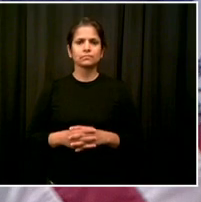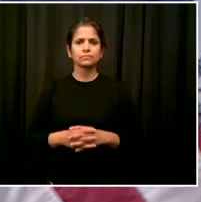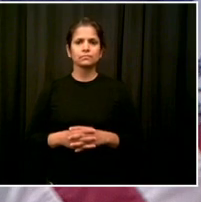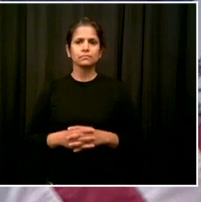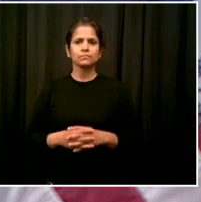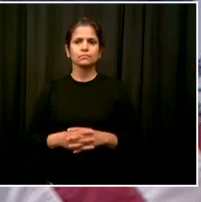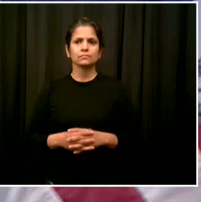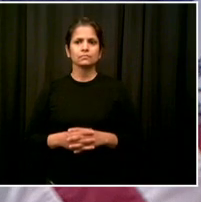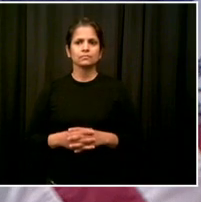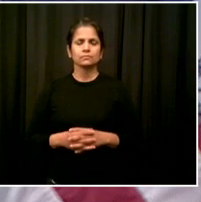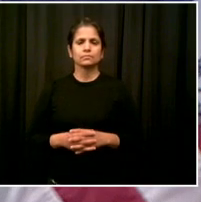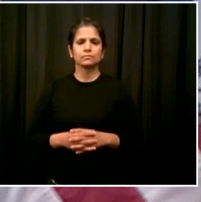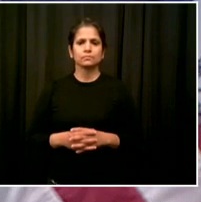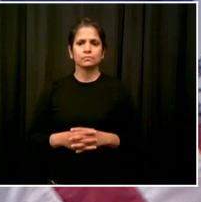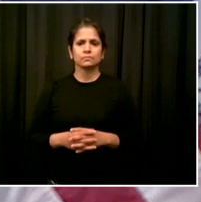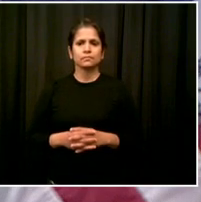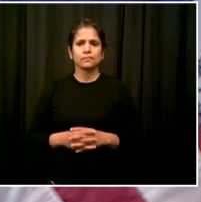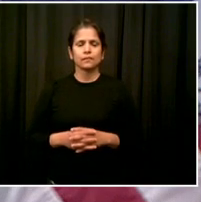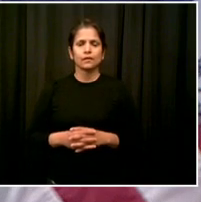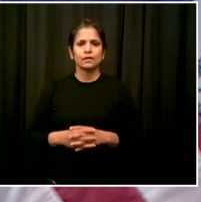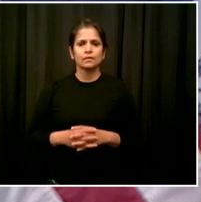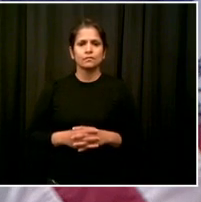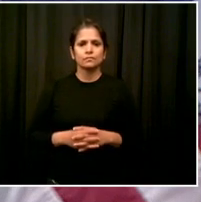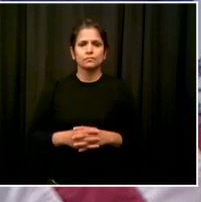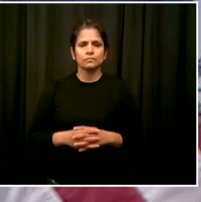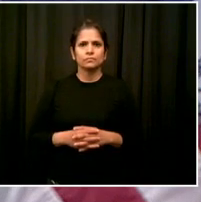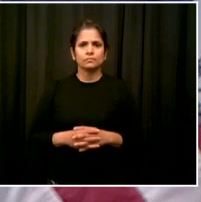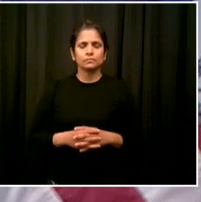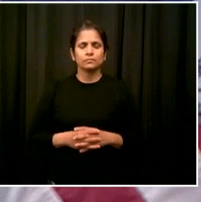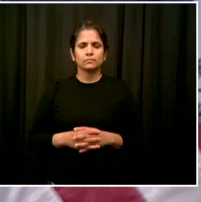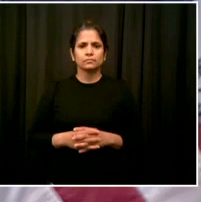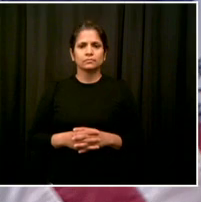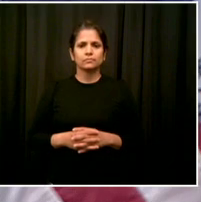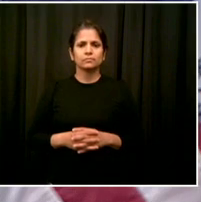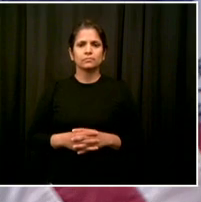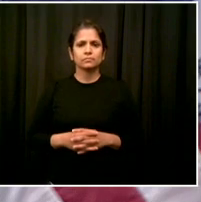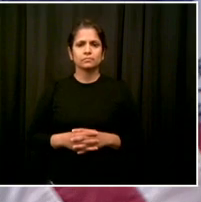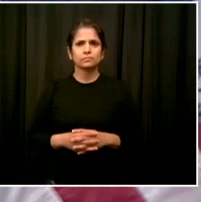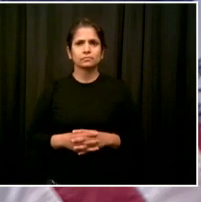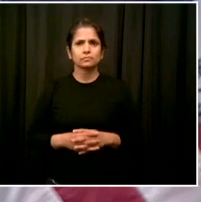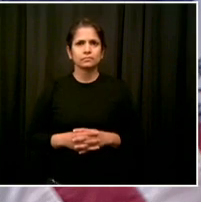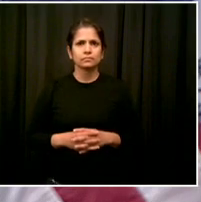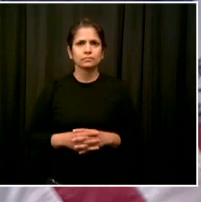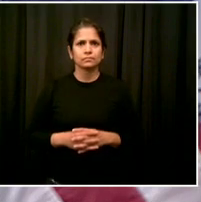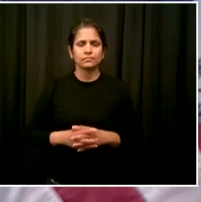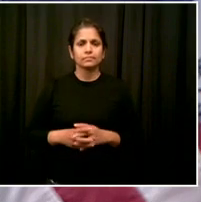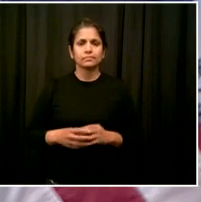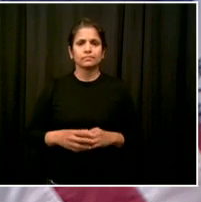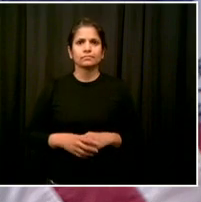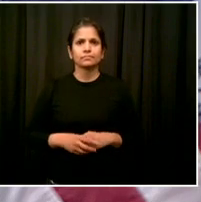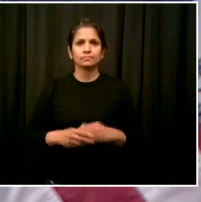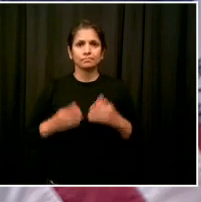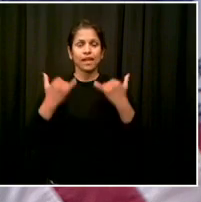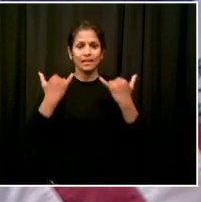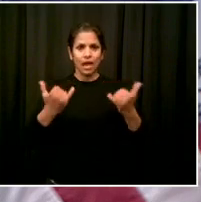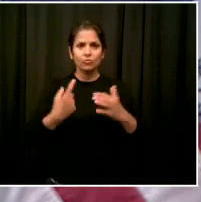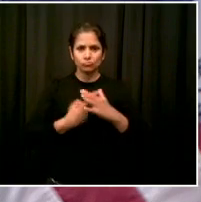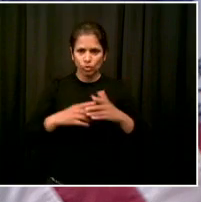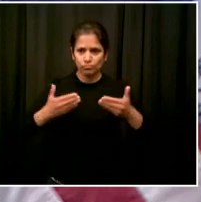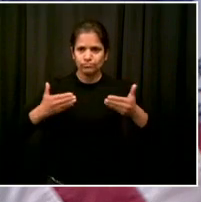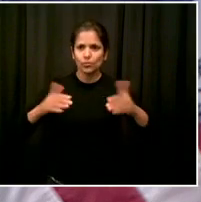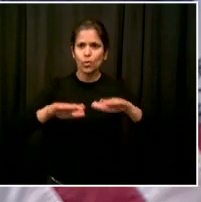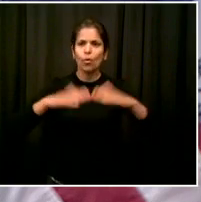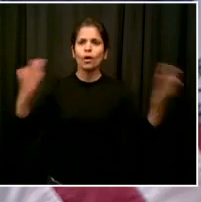para seguir aún más en esta lucha. With that, let's turn to our colleagues in the media. Please let me know